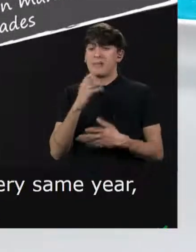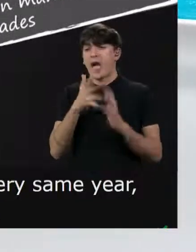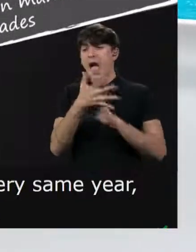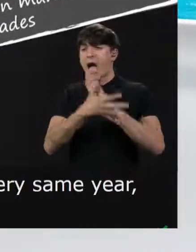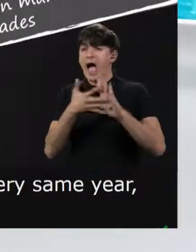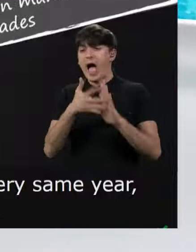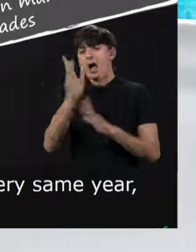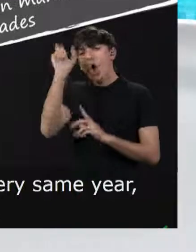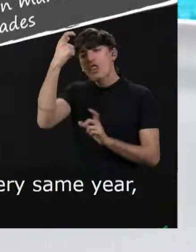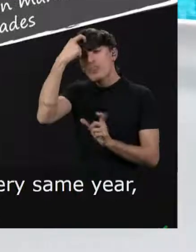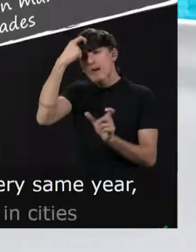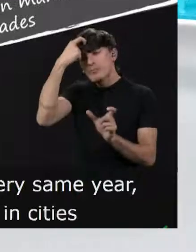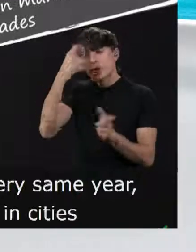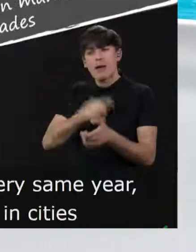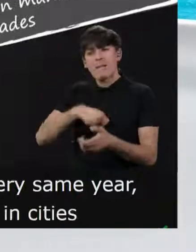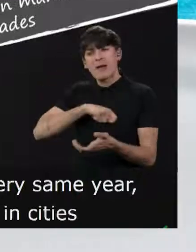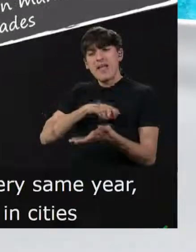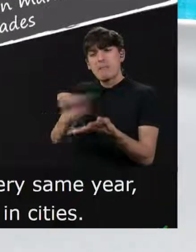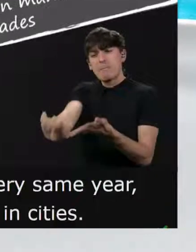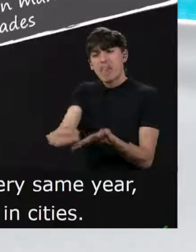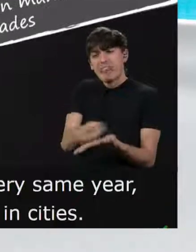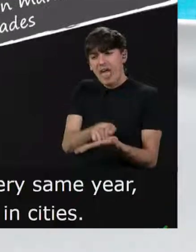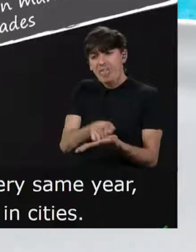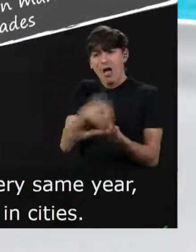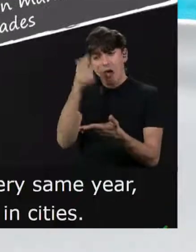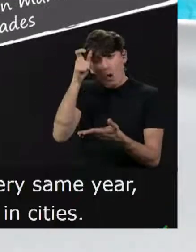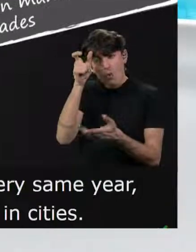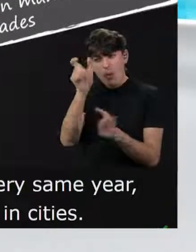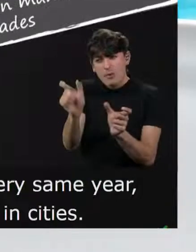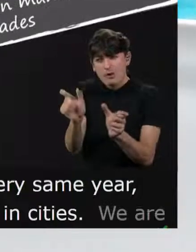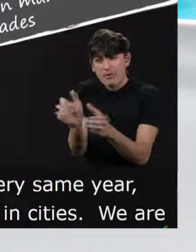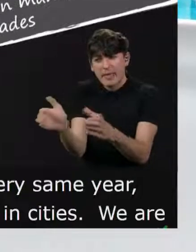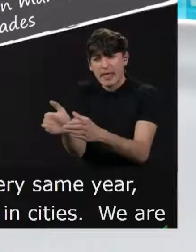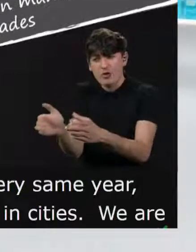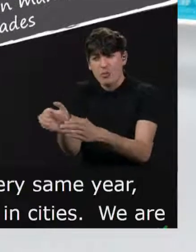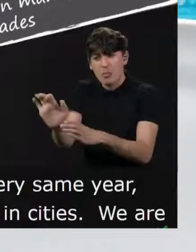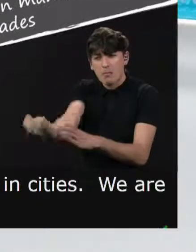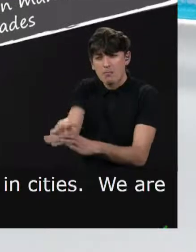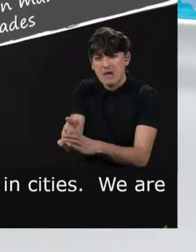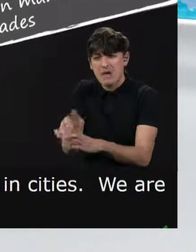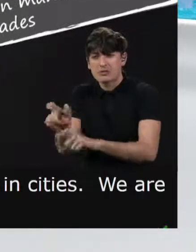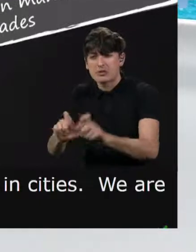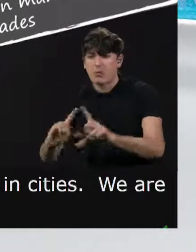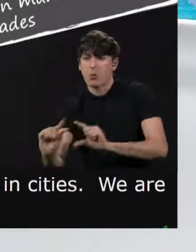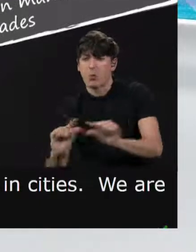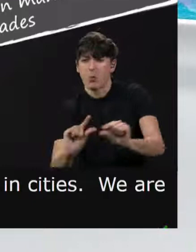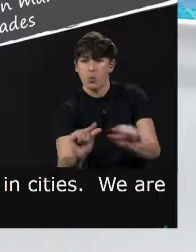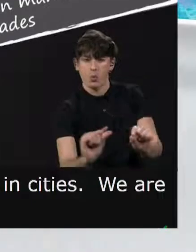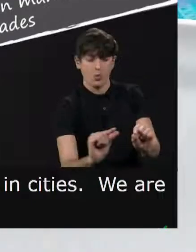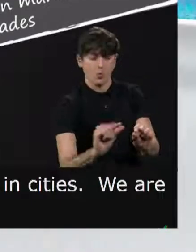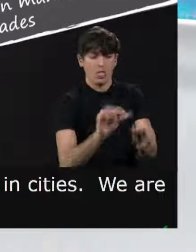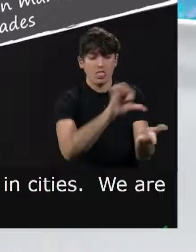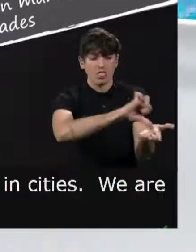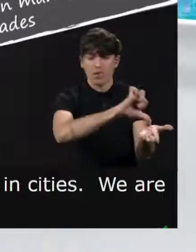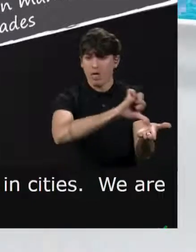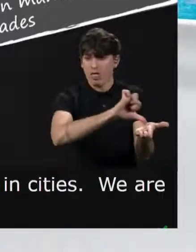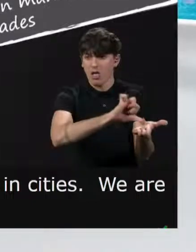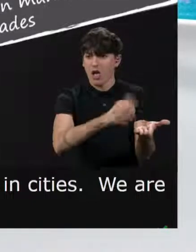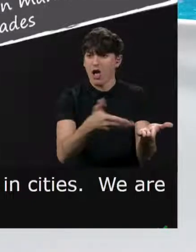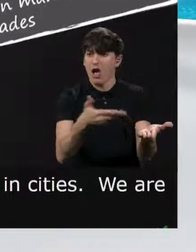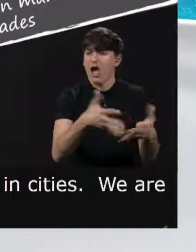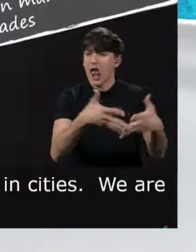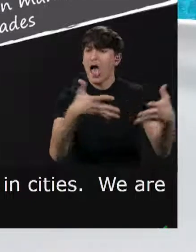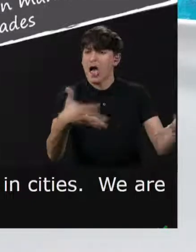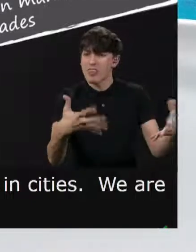We are seeing in Spain this problem of inhabited Spain, the migration of